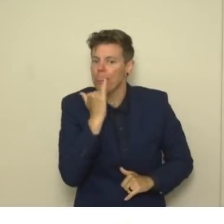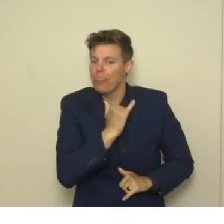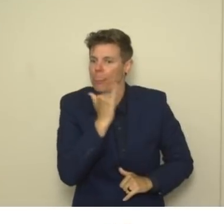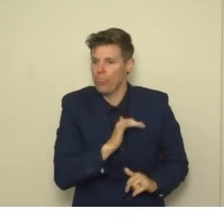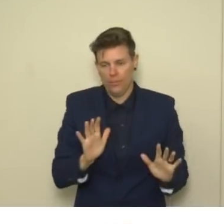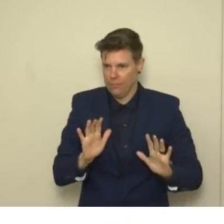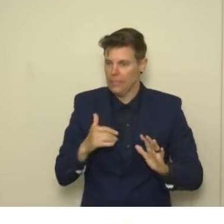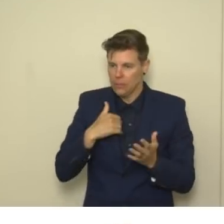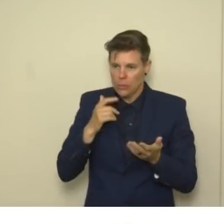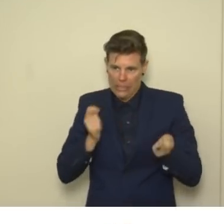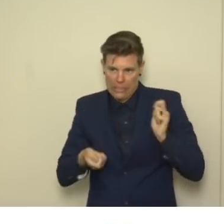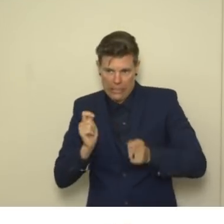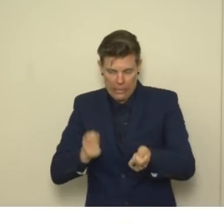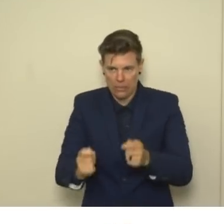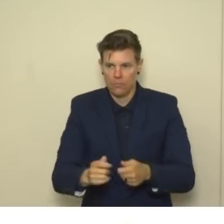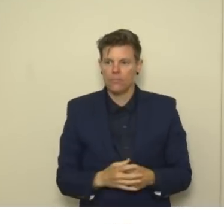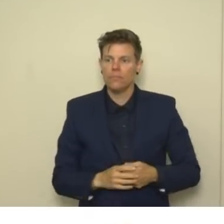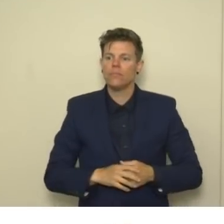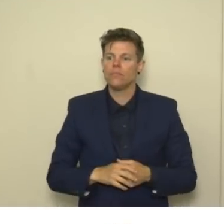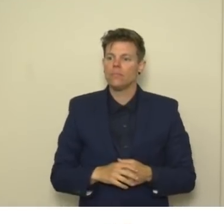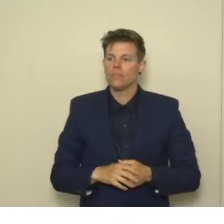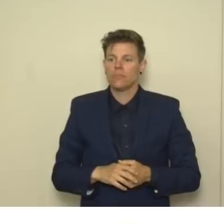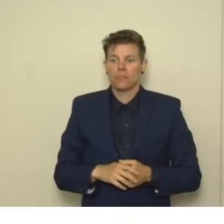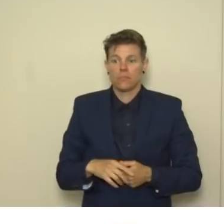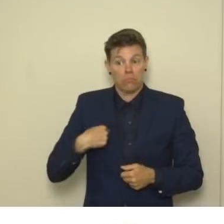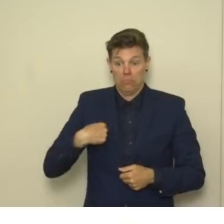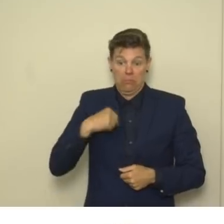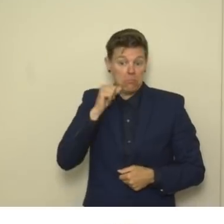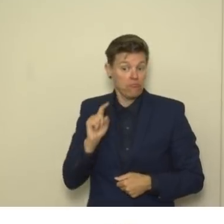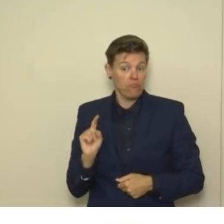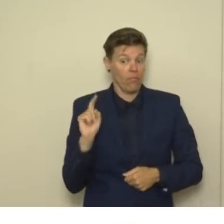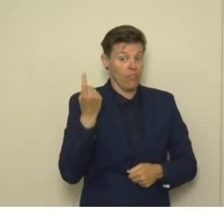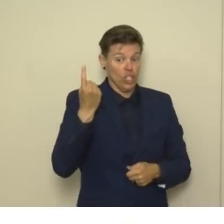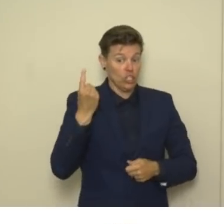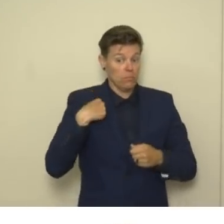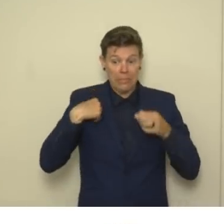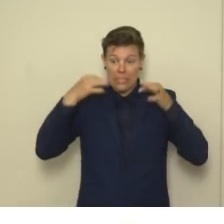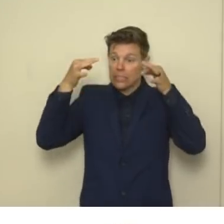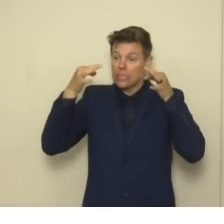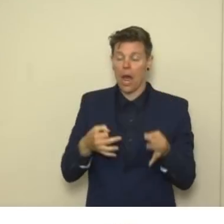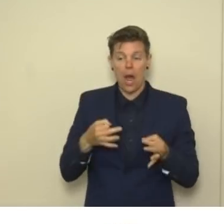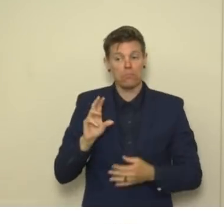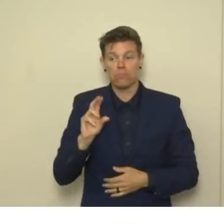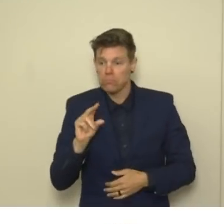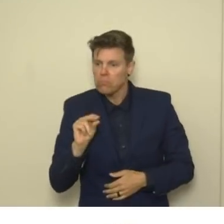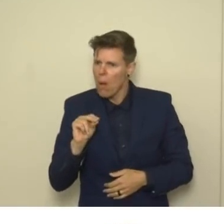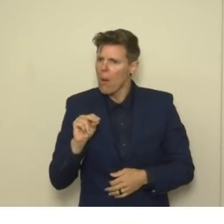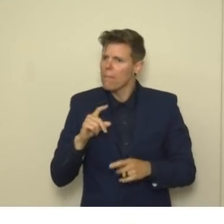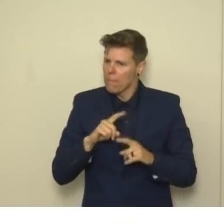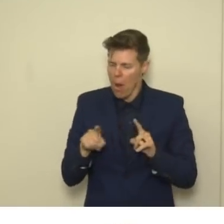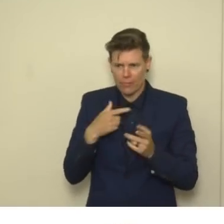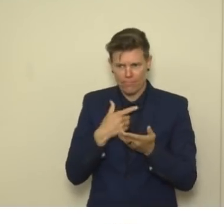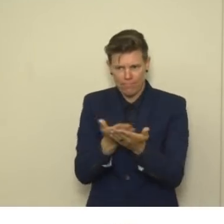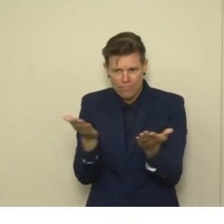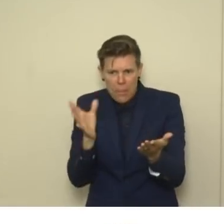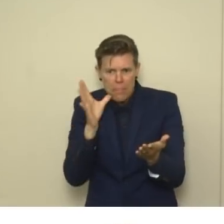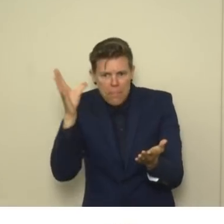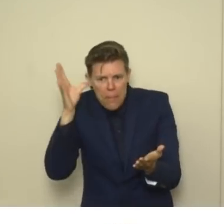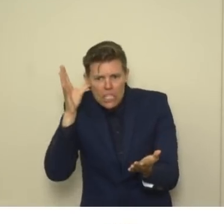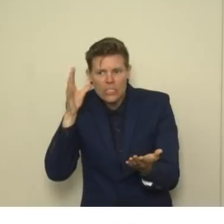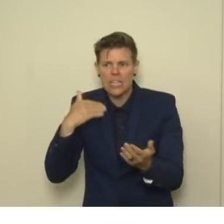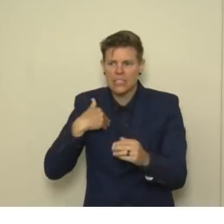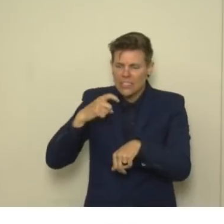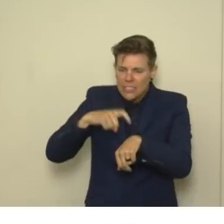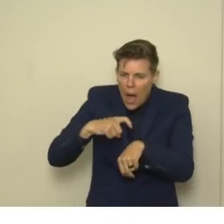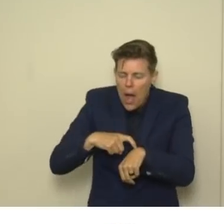to make this decision, I'm early in making this decision because parents need time, educators need time. I predict that many more will